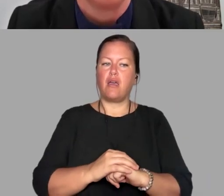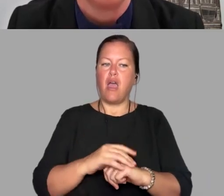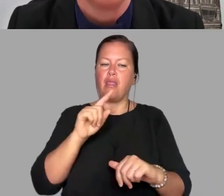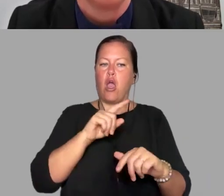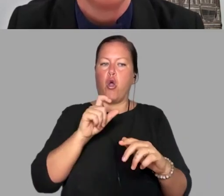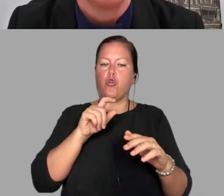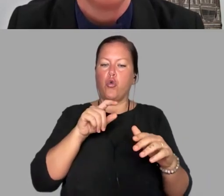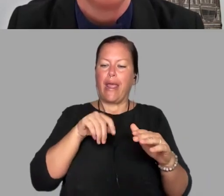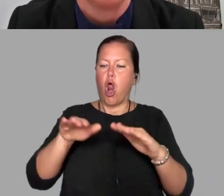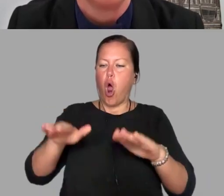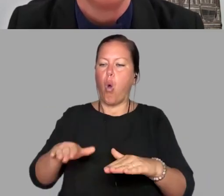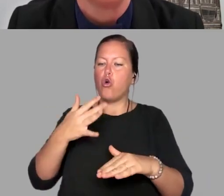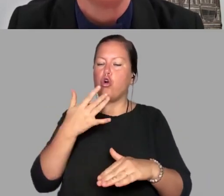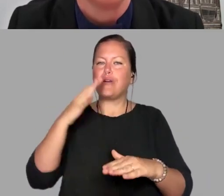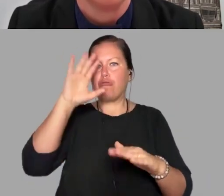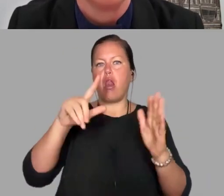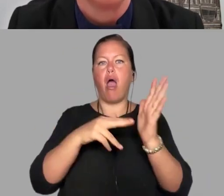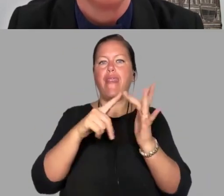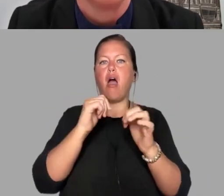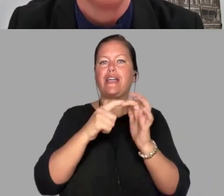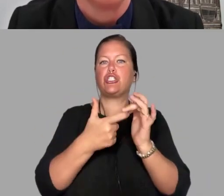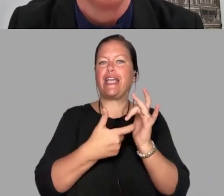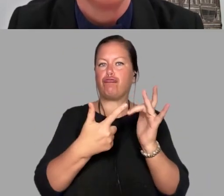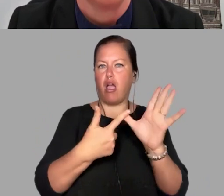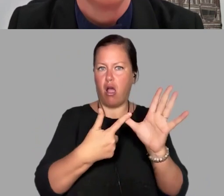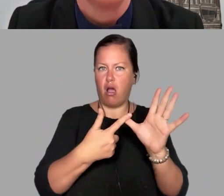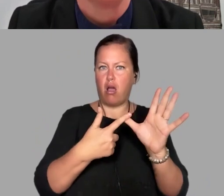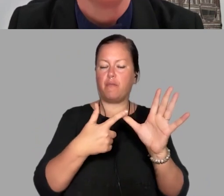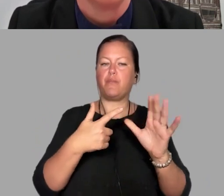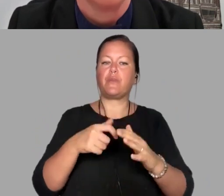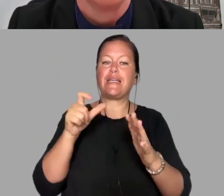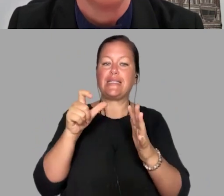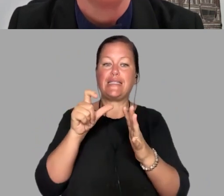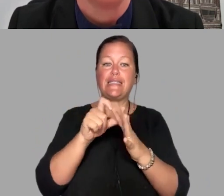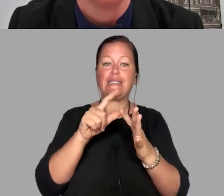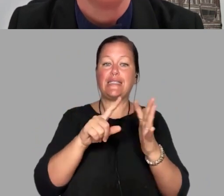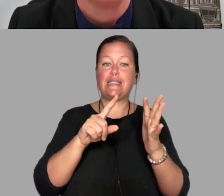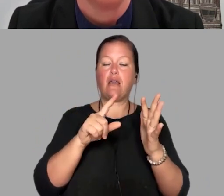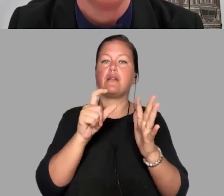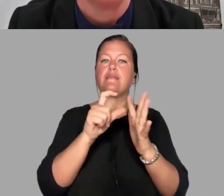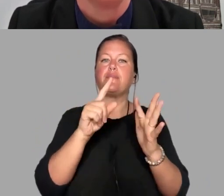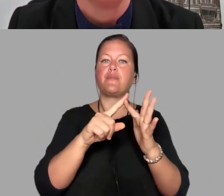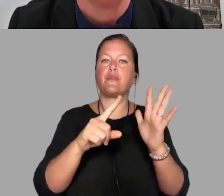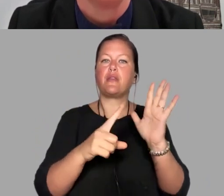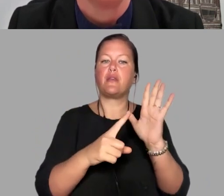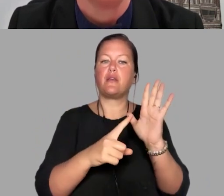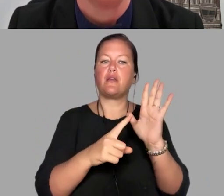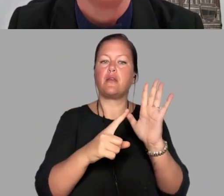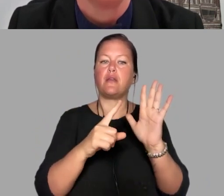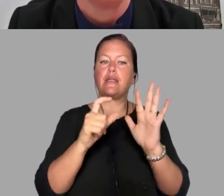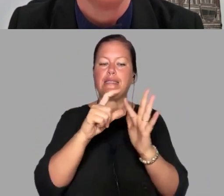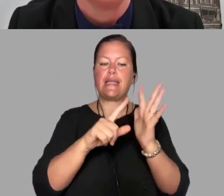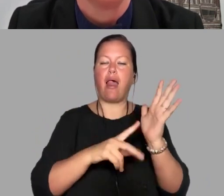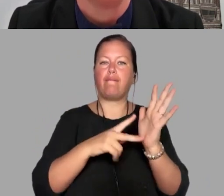low-cost countries like Nigeria. In Nigeria business English, delve is a very, very normal word. It's a very sophisticated